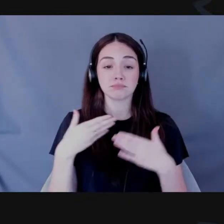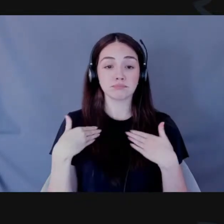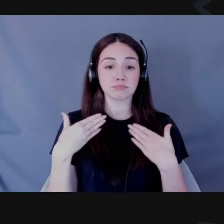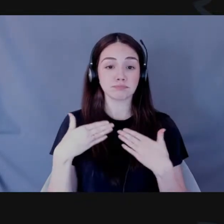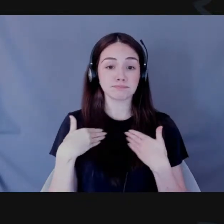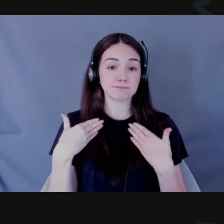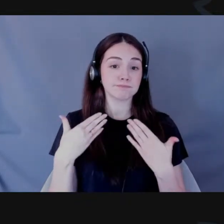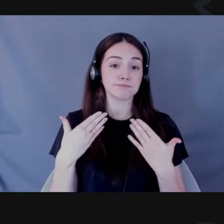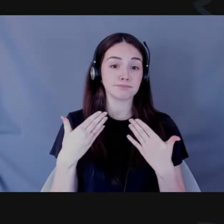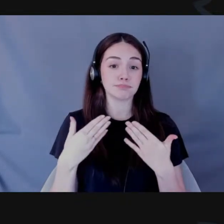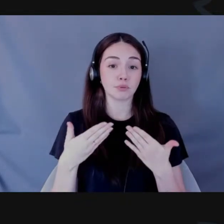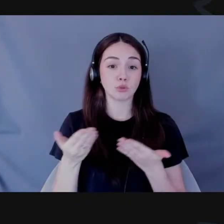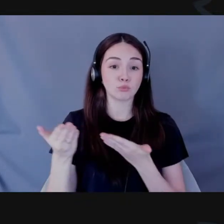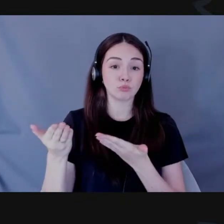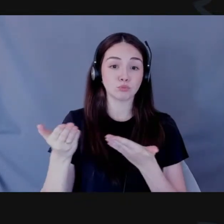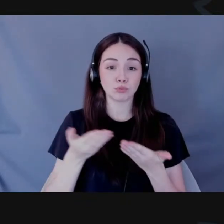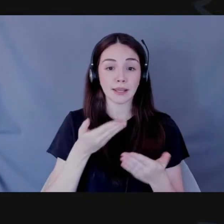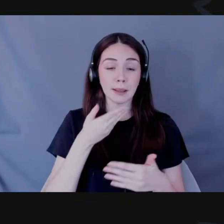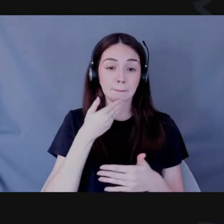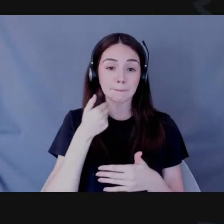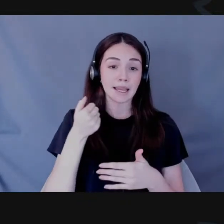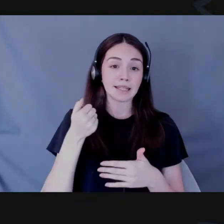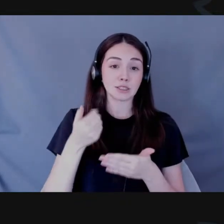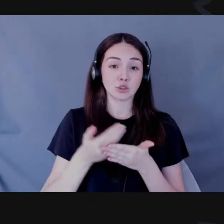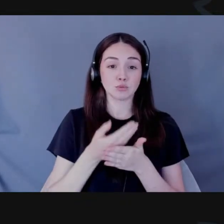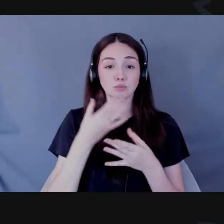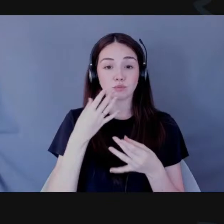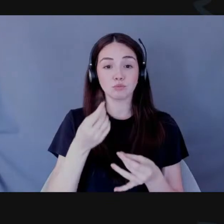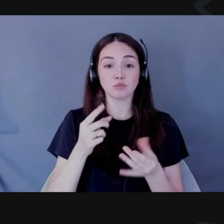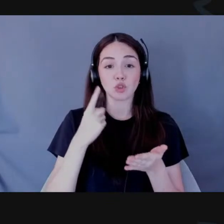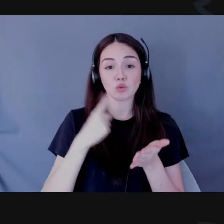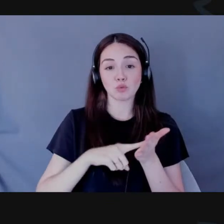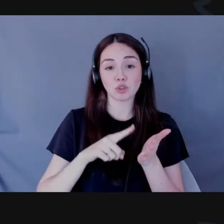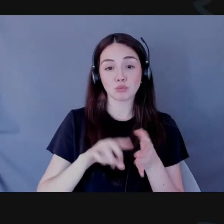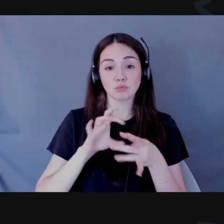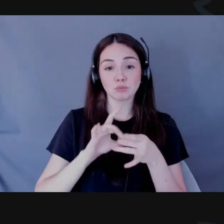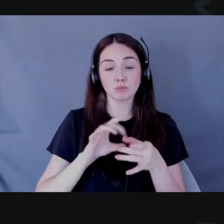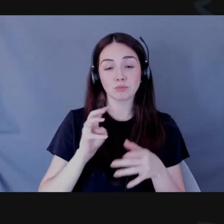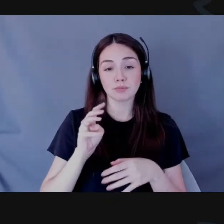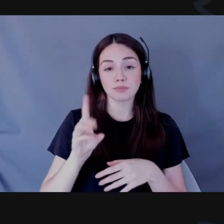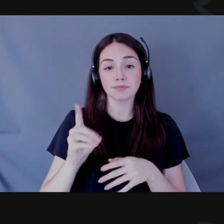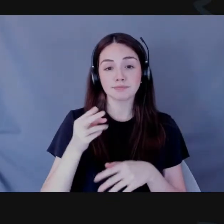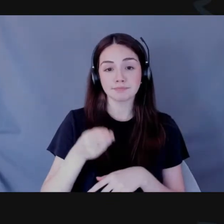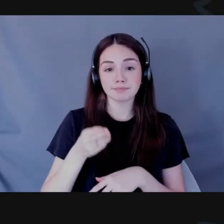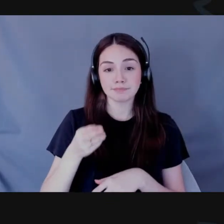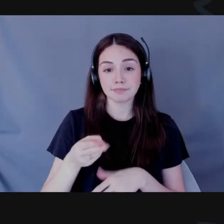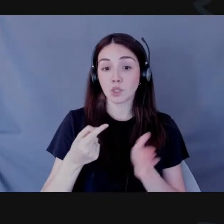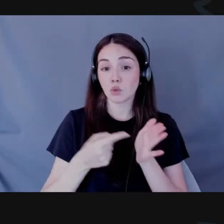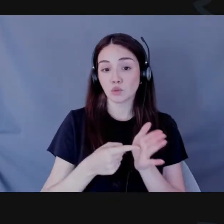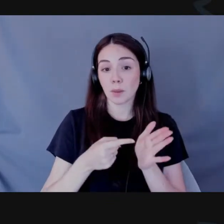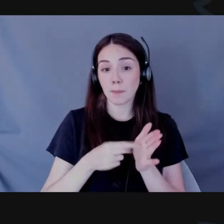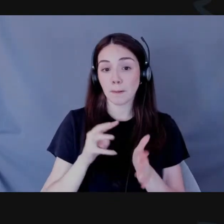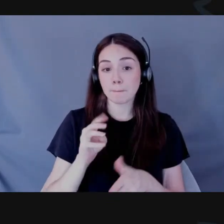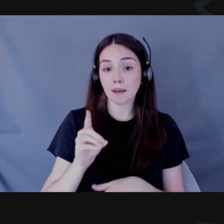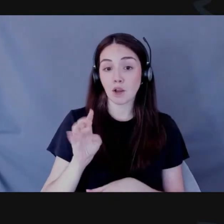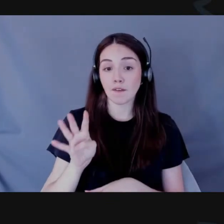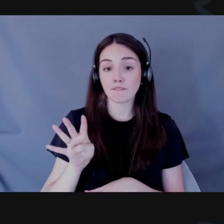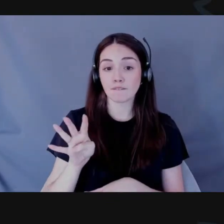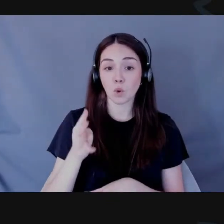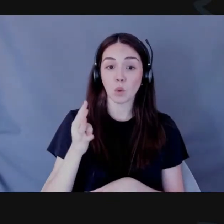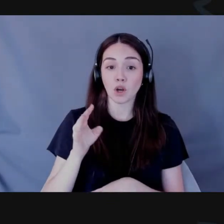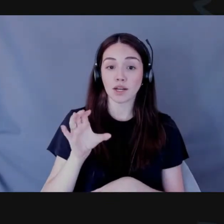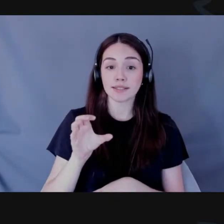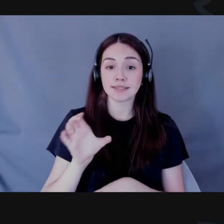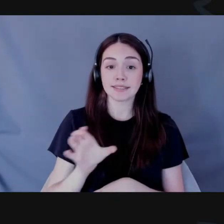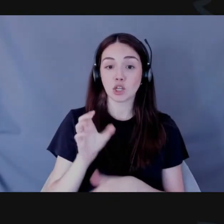best and most interesting new research on Maryland's history. Representing the Maryland's 4 Centuries Project,